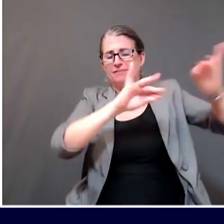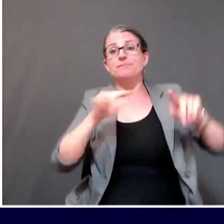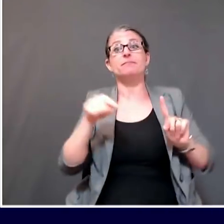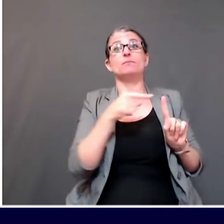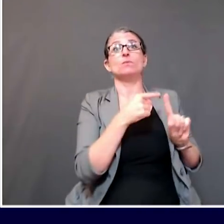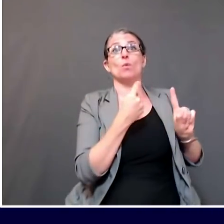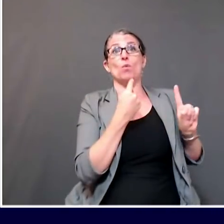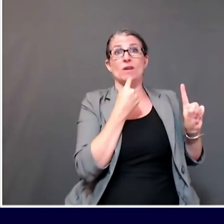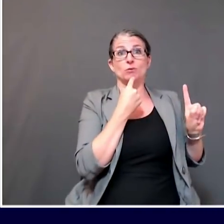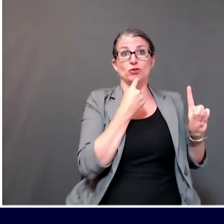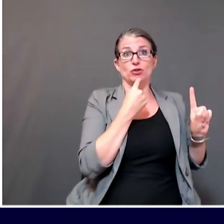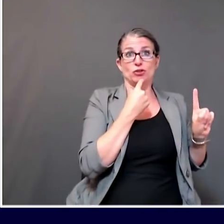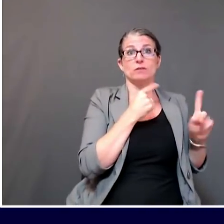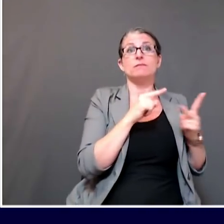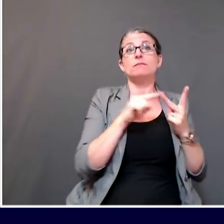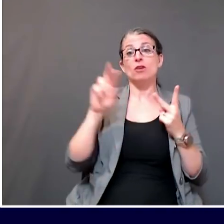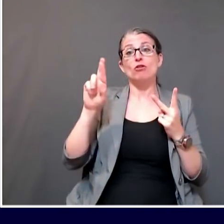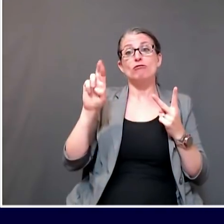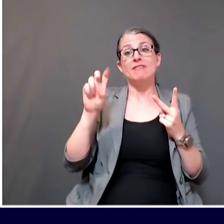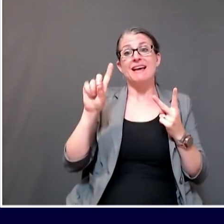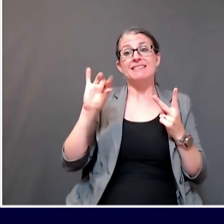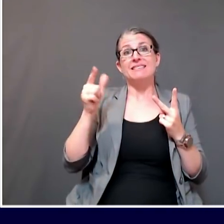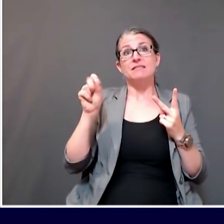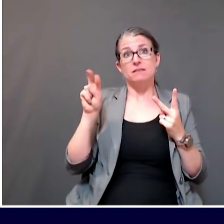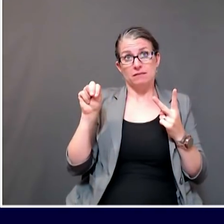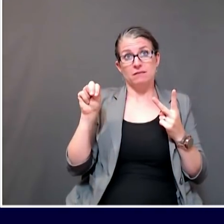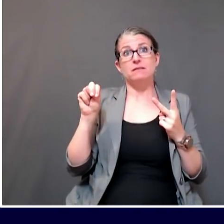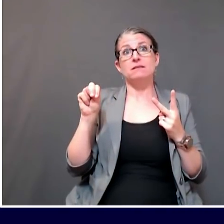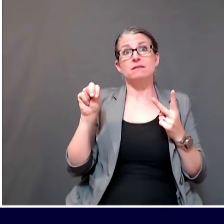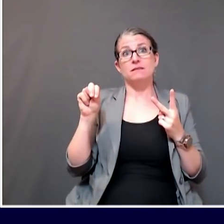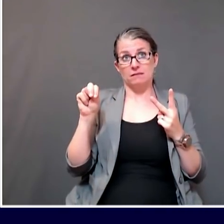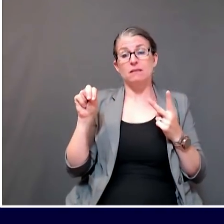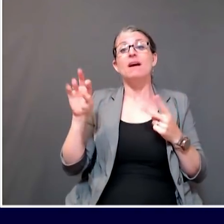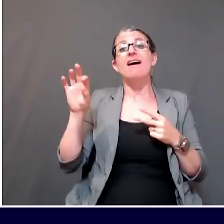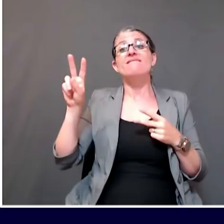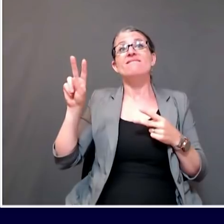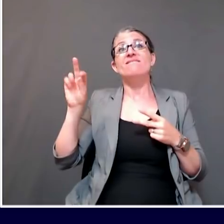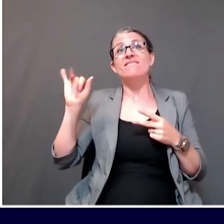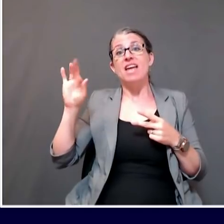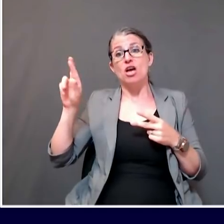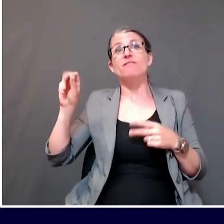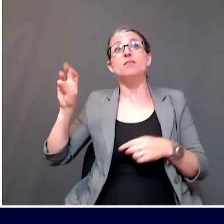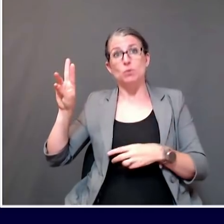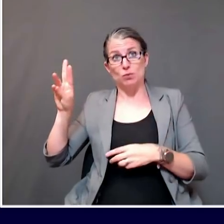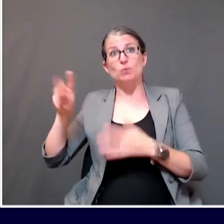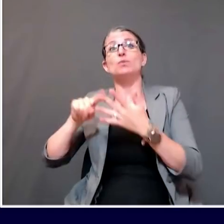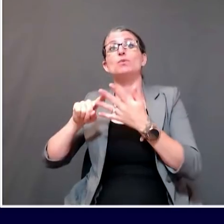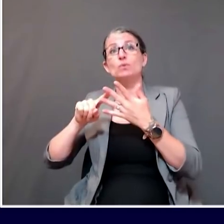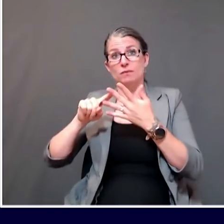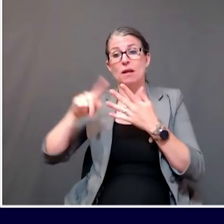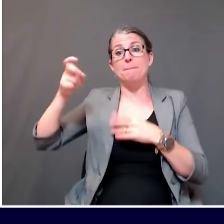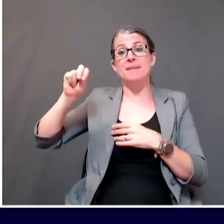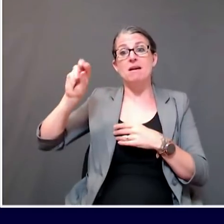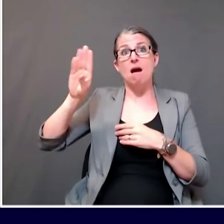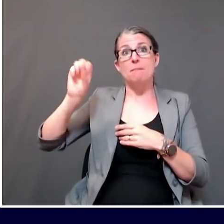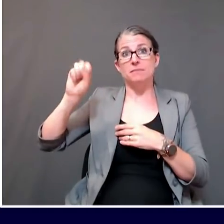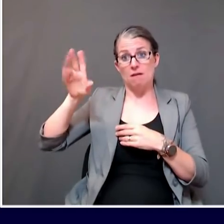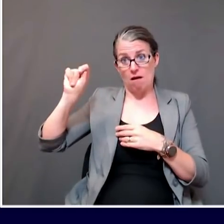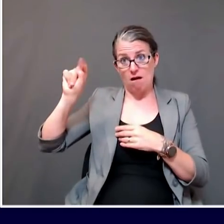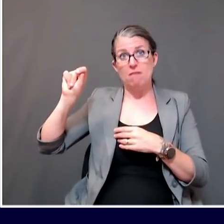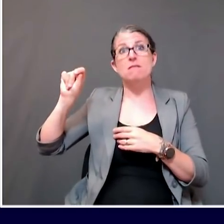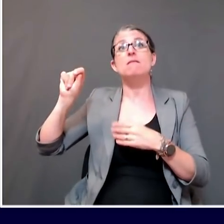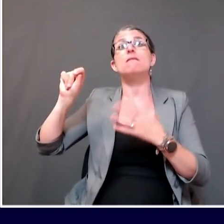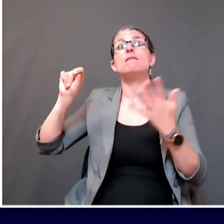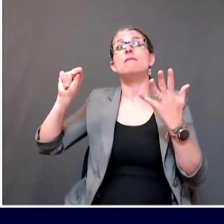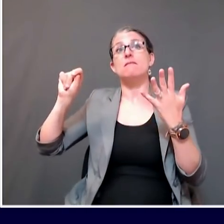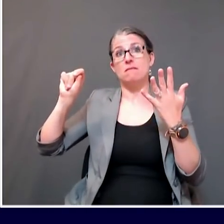Skowhegan, Penobscot Valley Hospital in Lincoln, and York County Community Action Corporation, along with Nasson